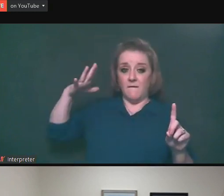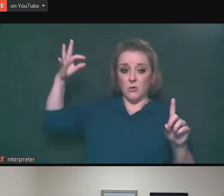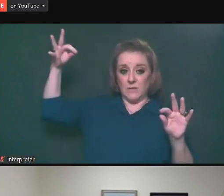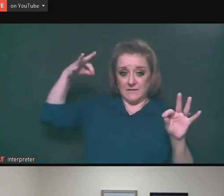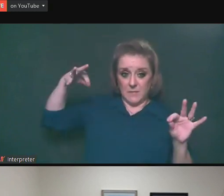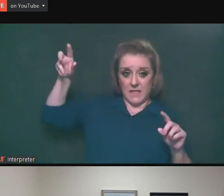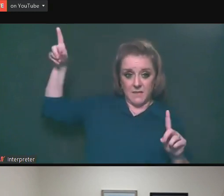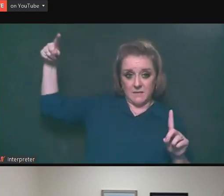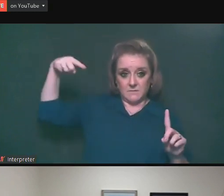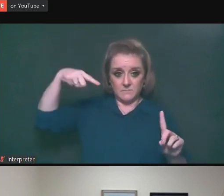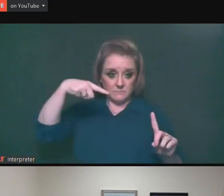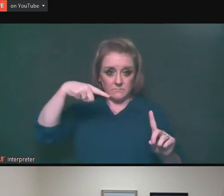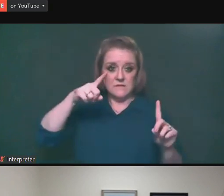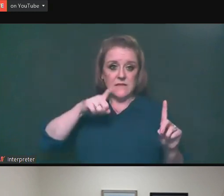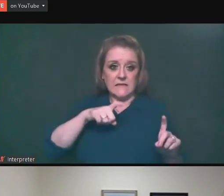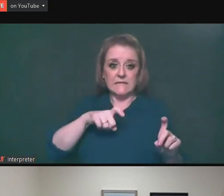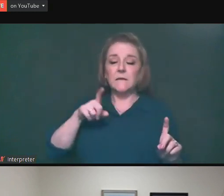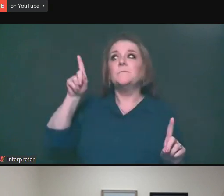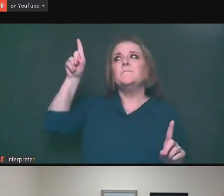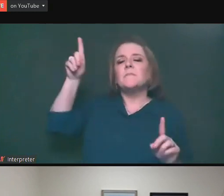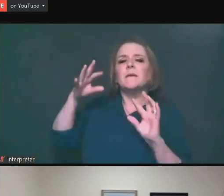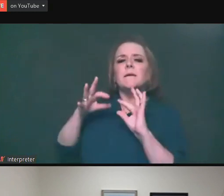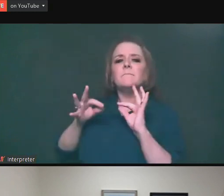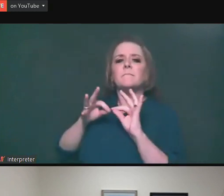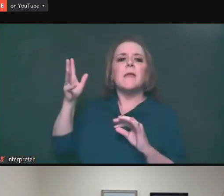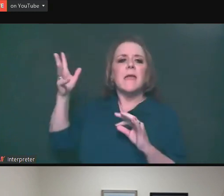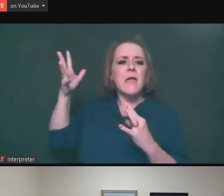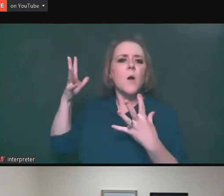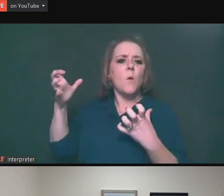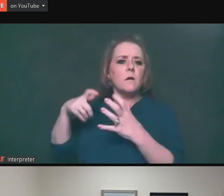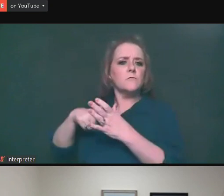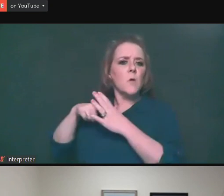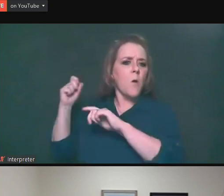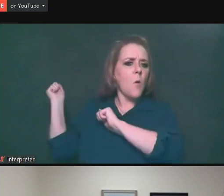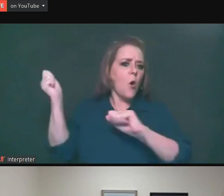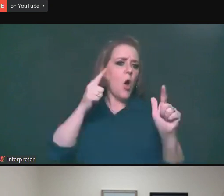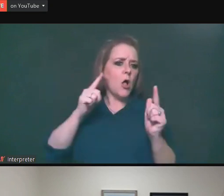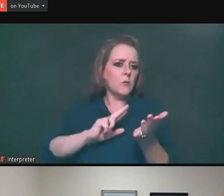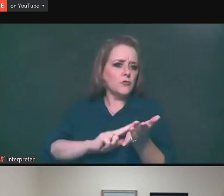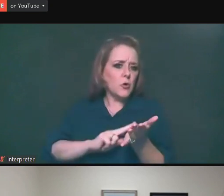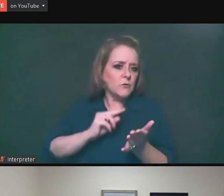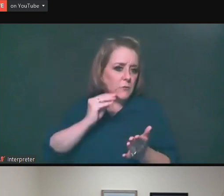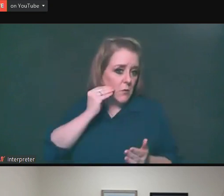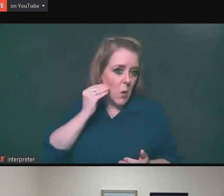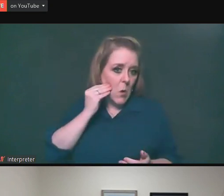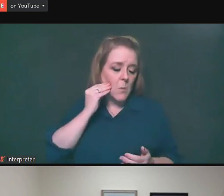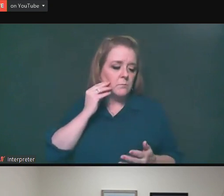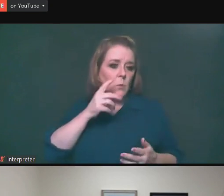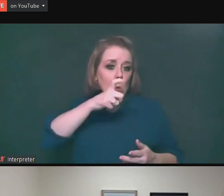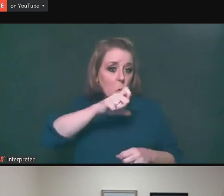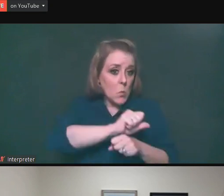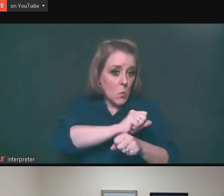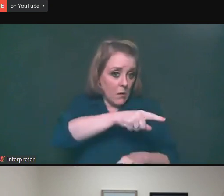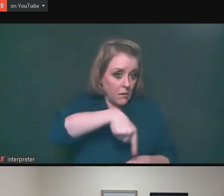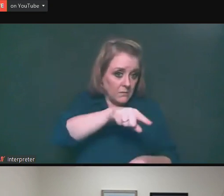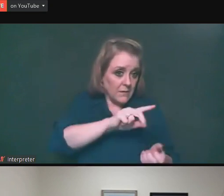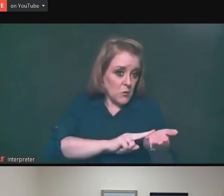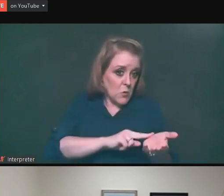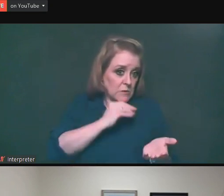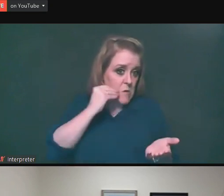had indicated that he would want all nursing homes, all workers, to be